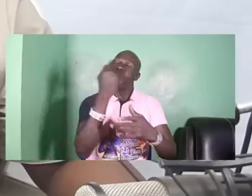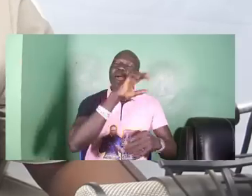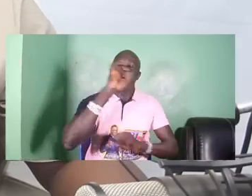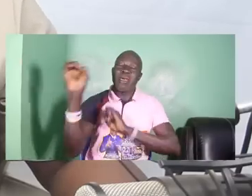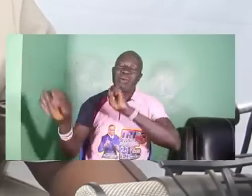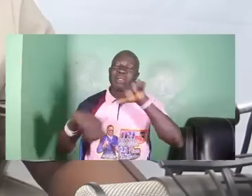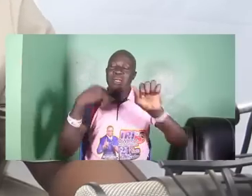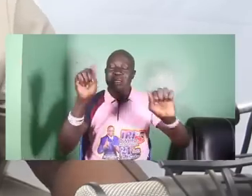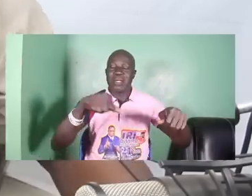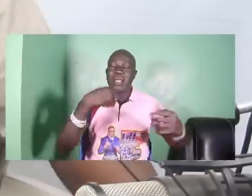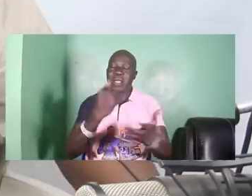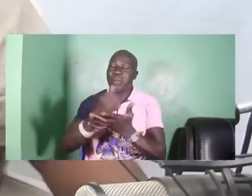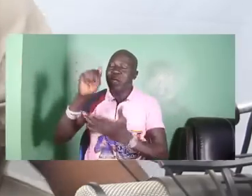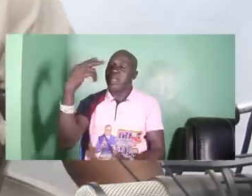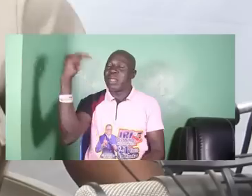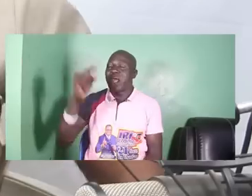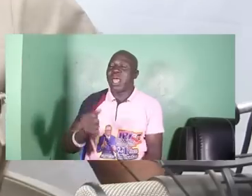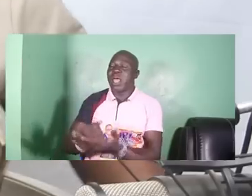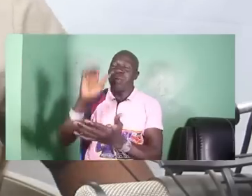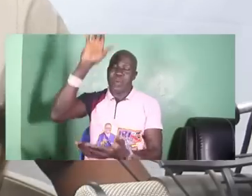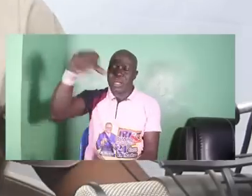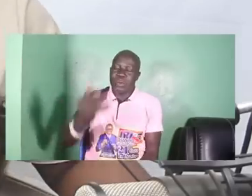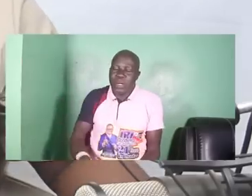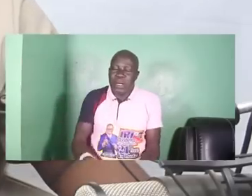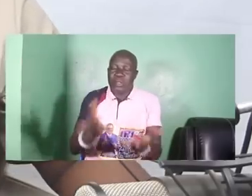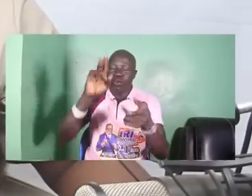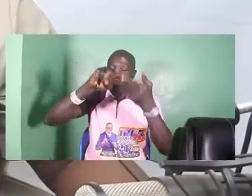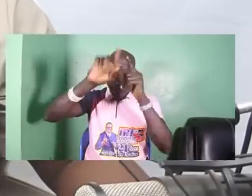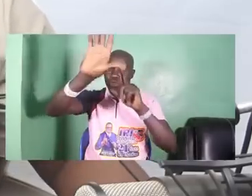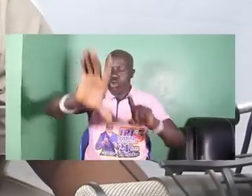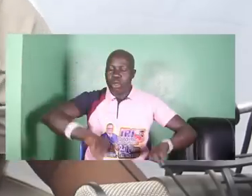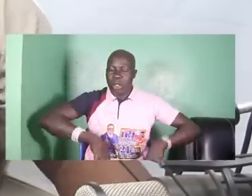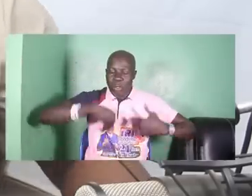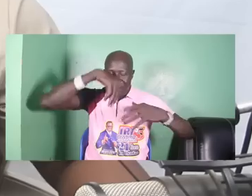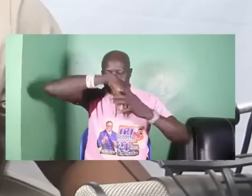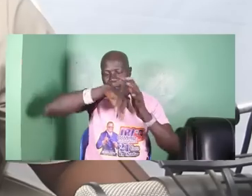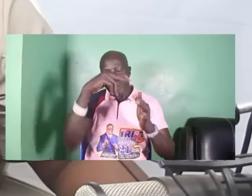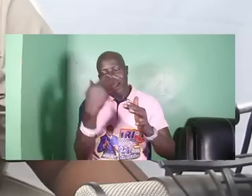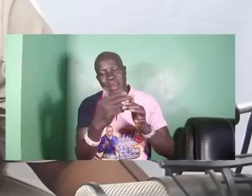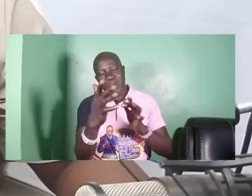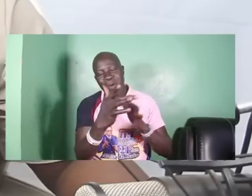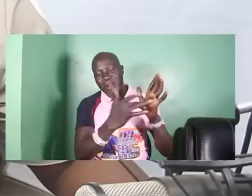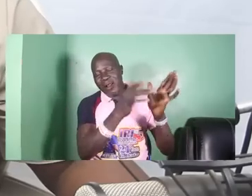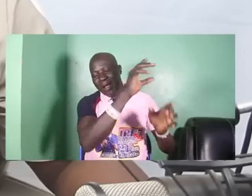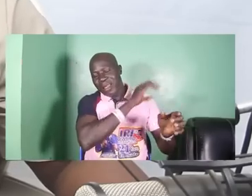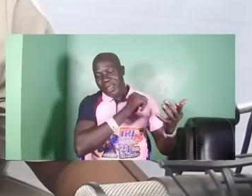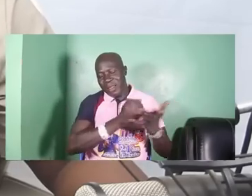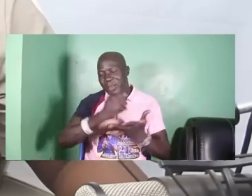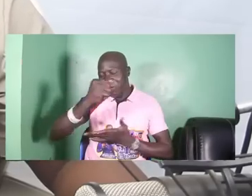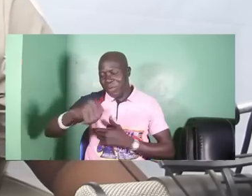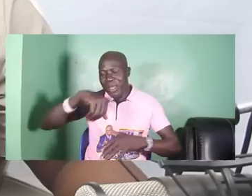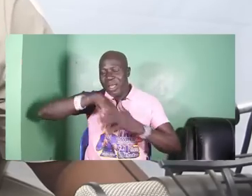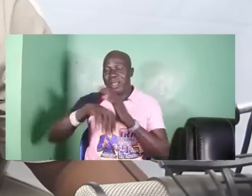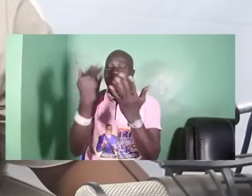me. Iran lowo yen dide saye. That's how we rise on your land. In the name of Jesus. Amen. Iran